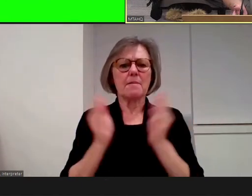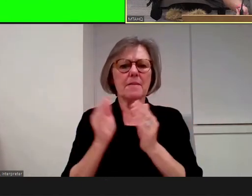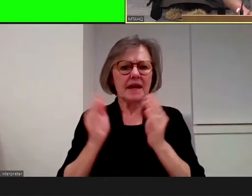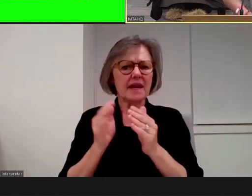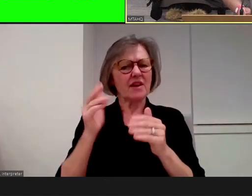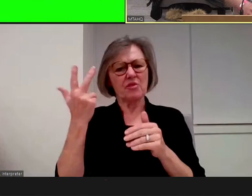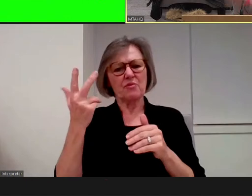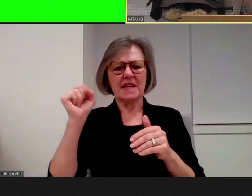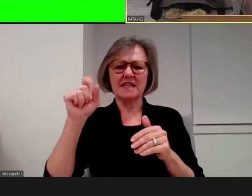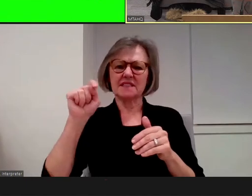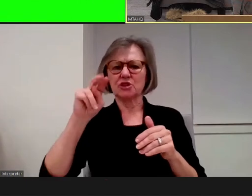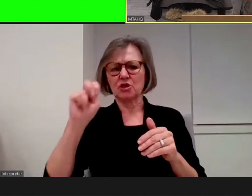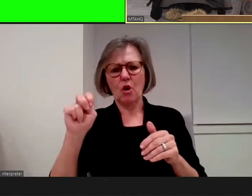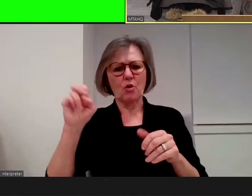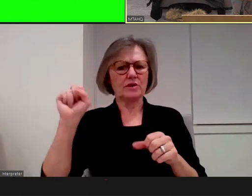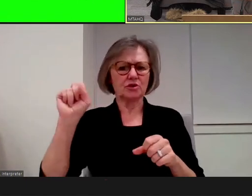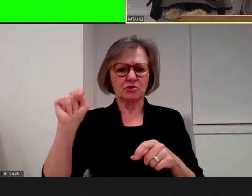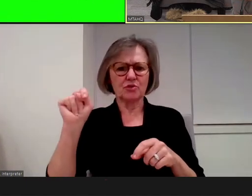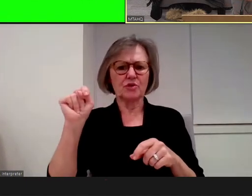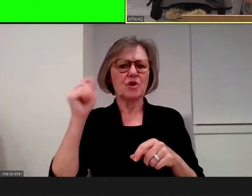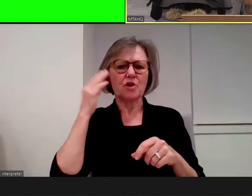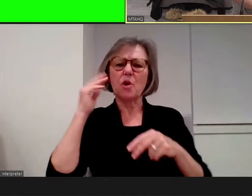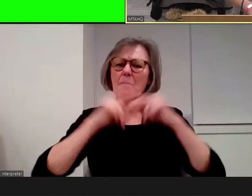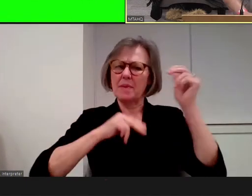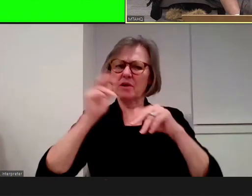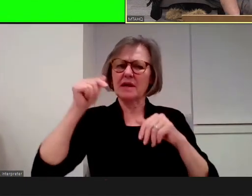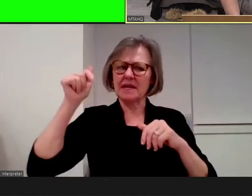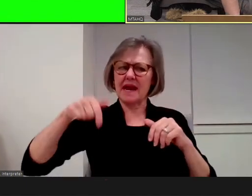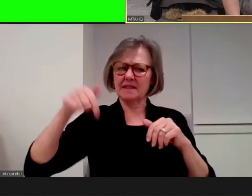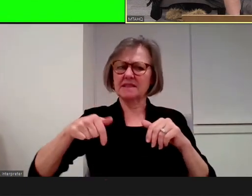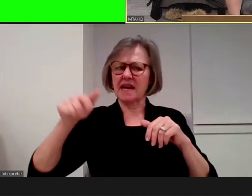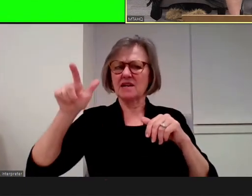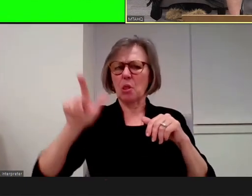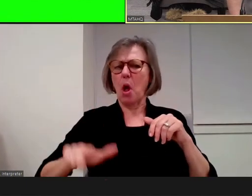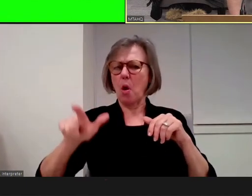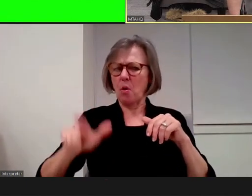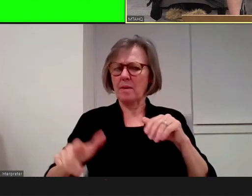Street. You know the building downstairs in Lower Manhattan.